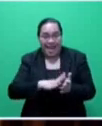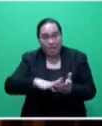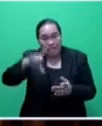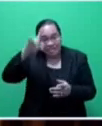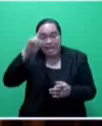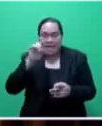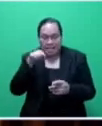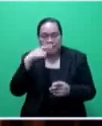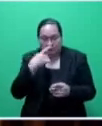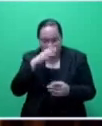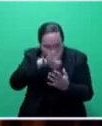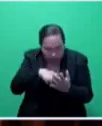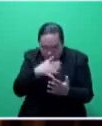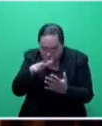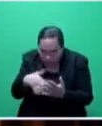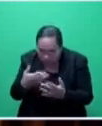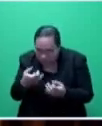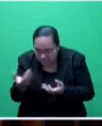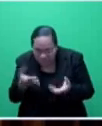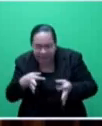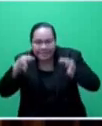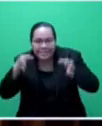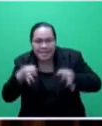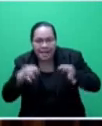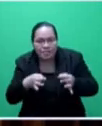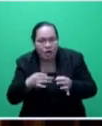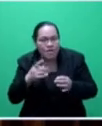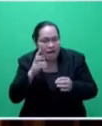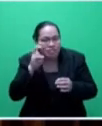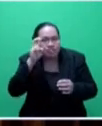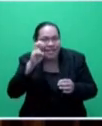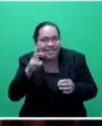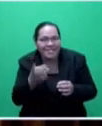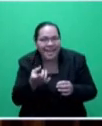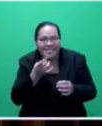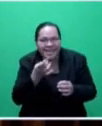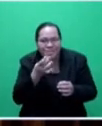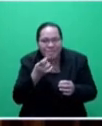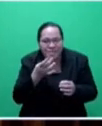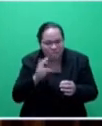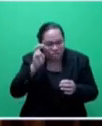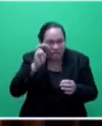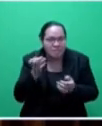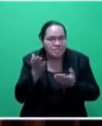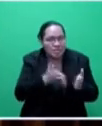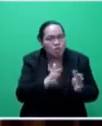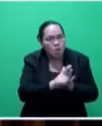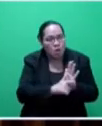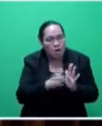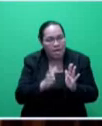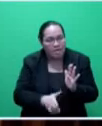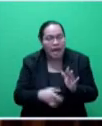vets the legal training available to Fiji lawyers. And I remember this